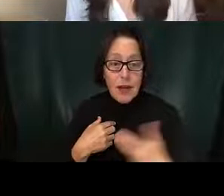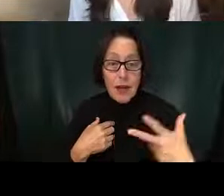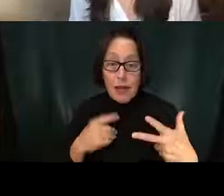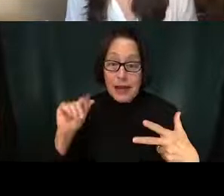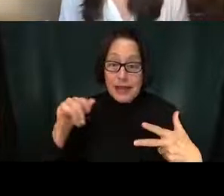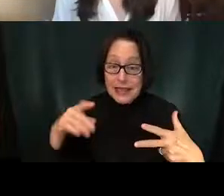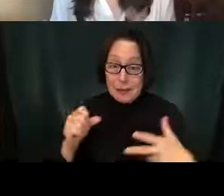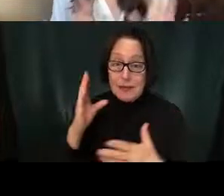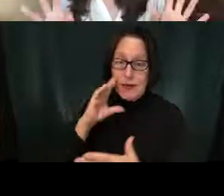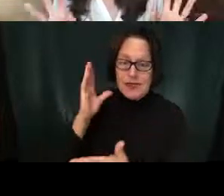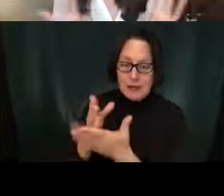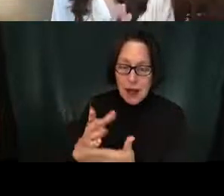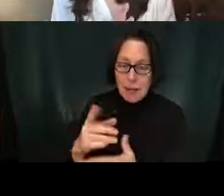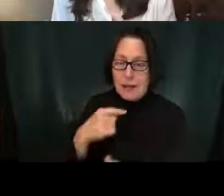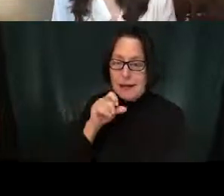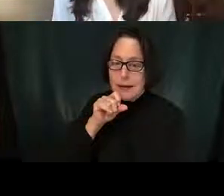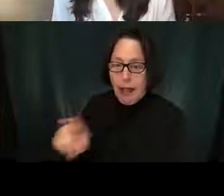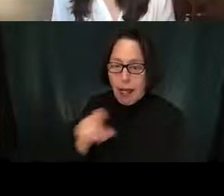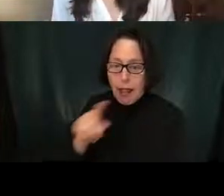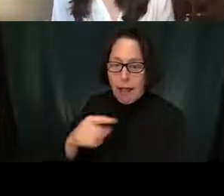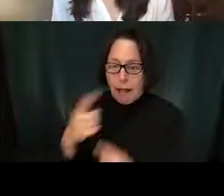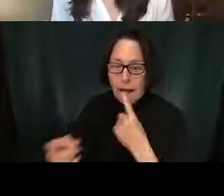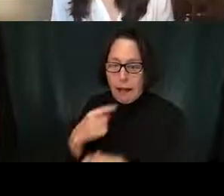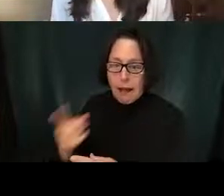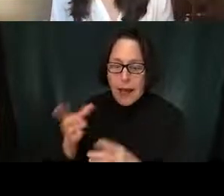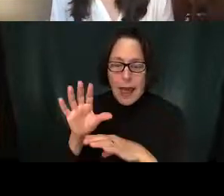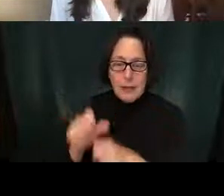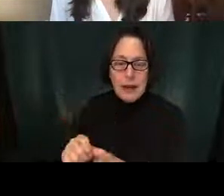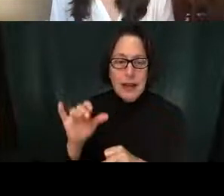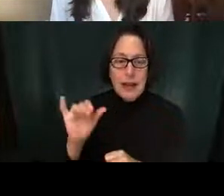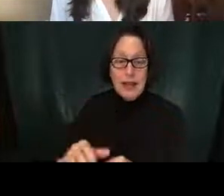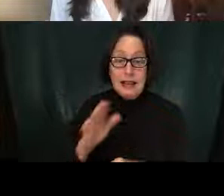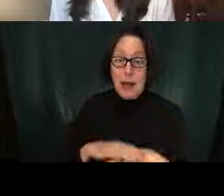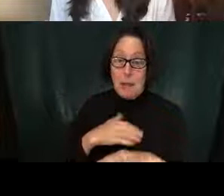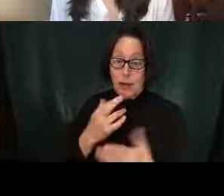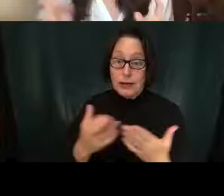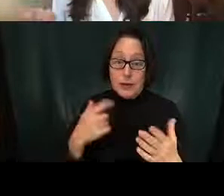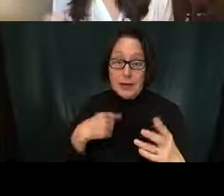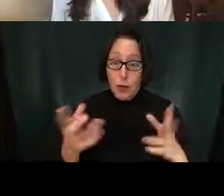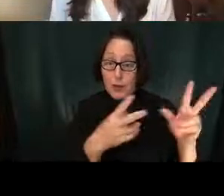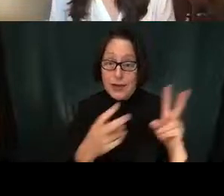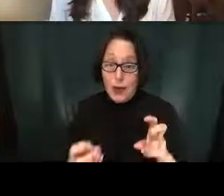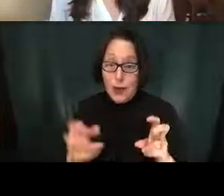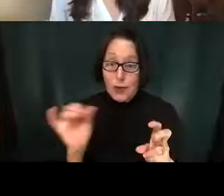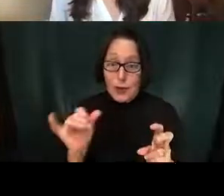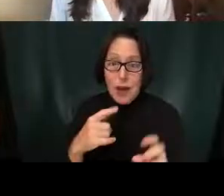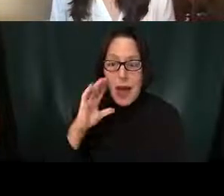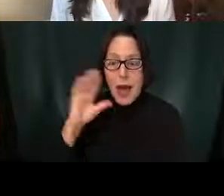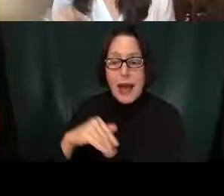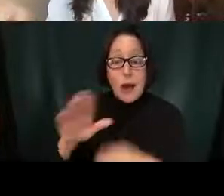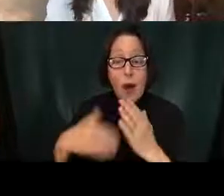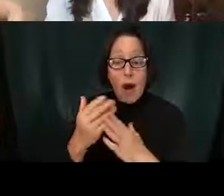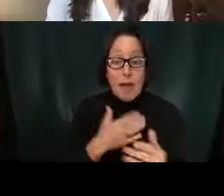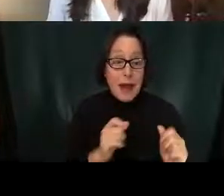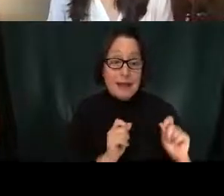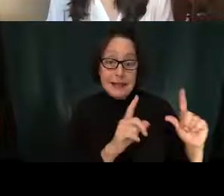break your telling habit resource on my website too, if you'd like to download that. And I do know that all the slides will be available to you. I